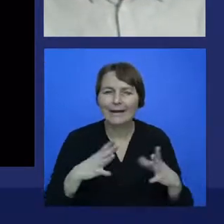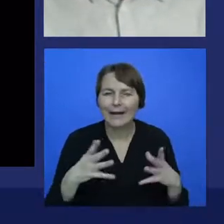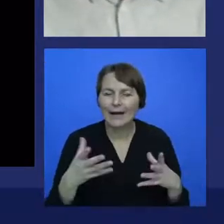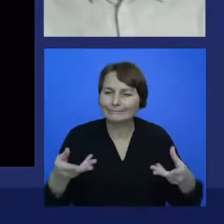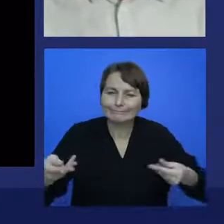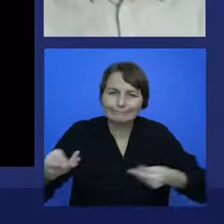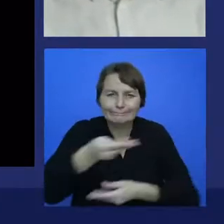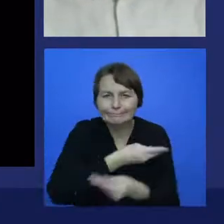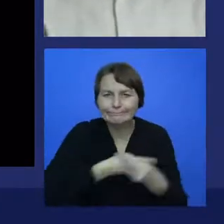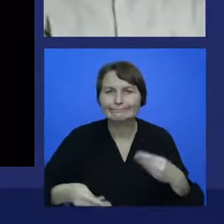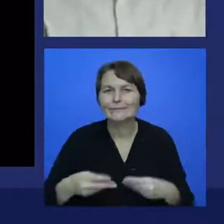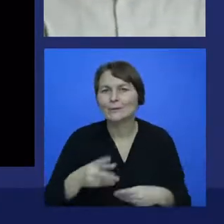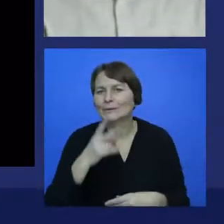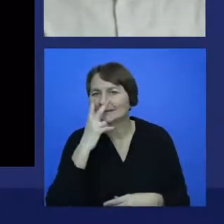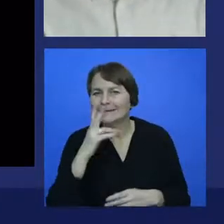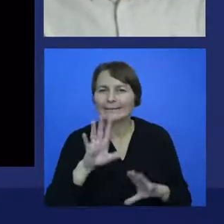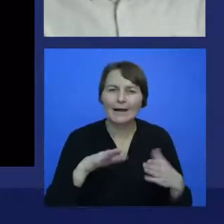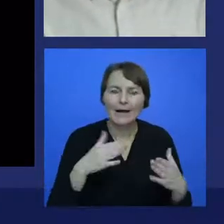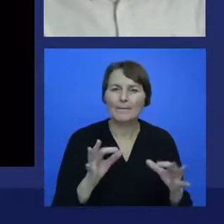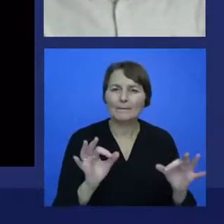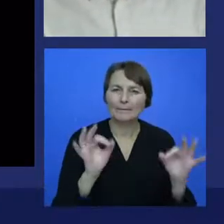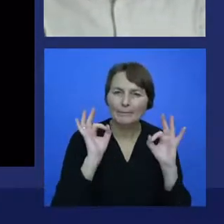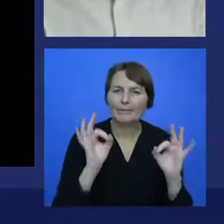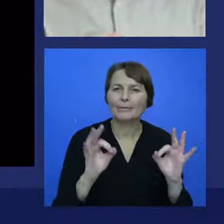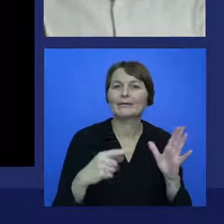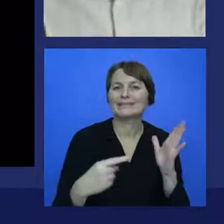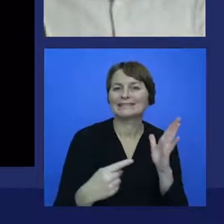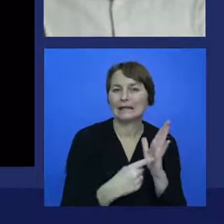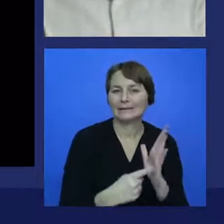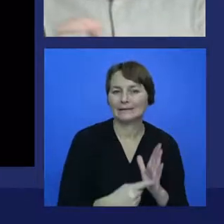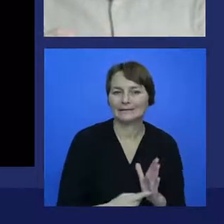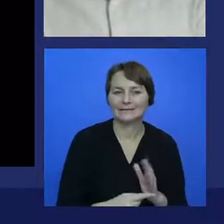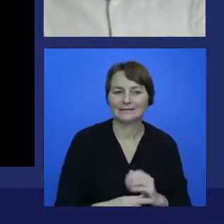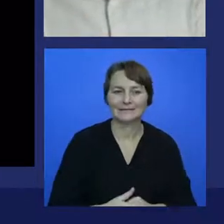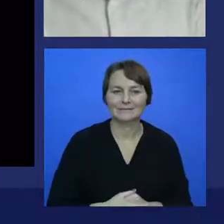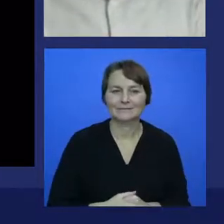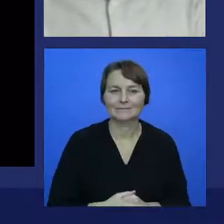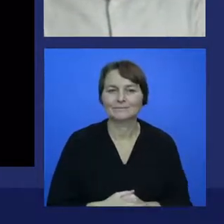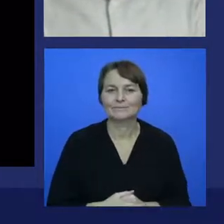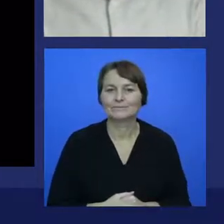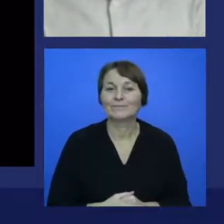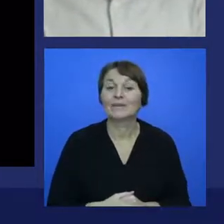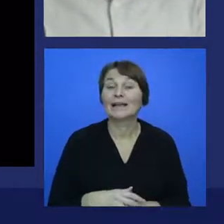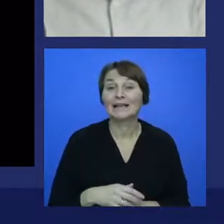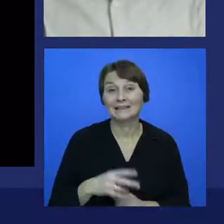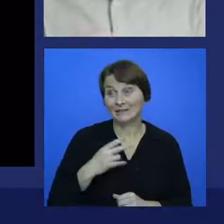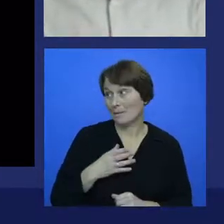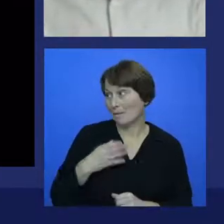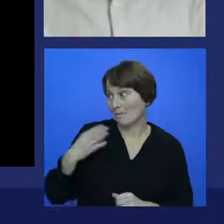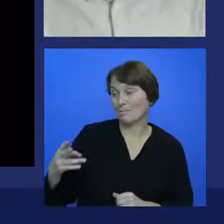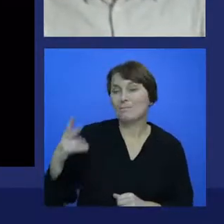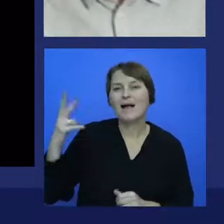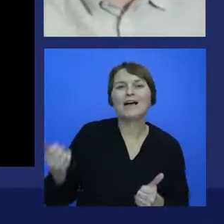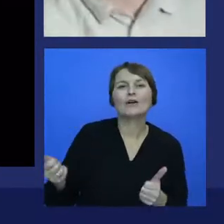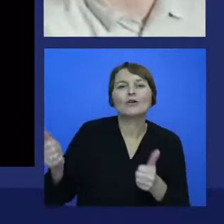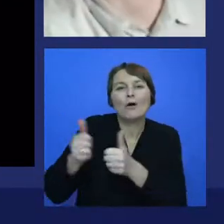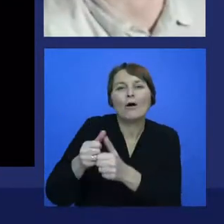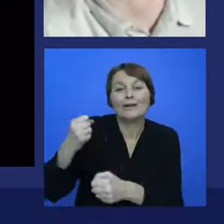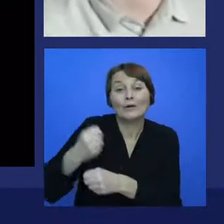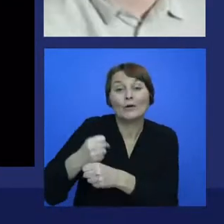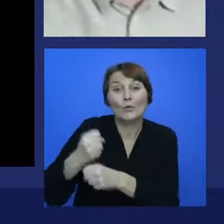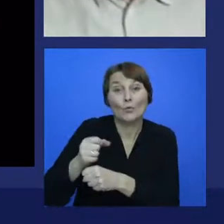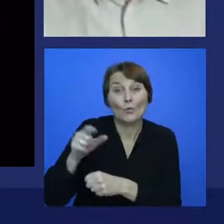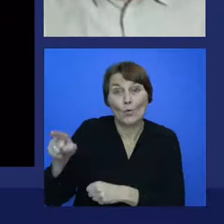exploring different techniques. We can also do virtual tours. So this is actually me showing my colleague Christy, who's from the Seattle office and has ever been to the London